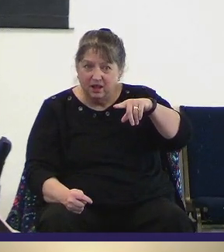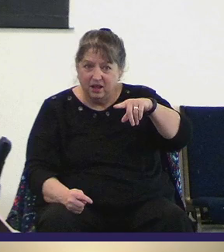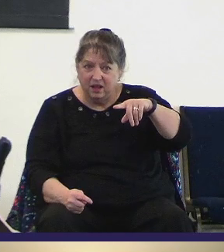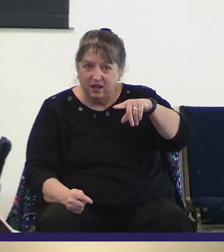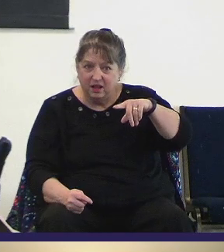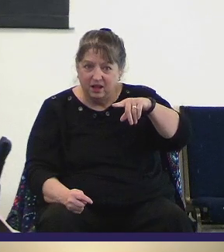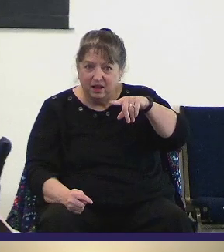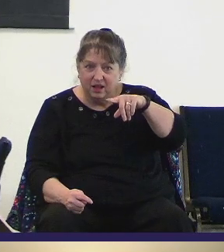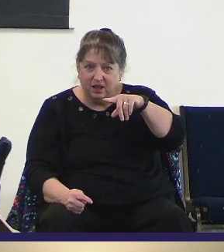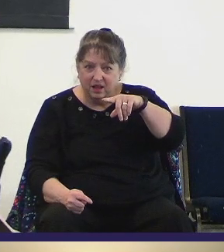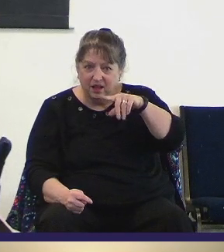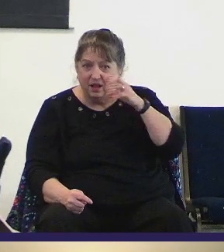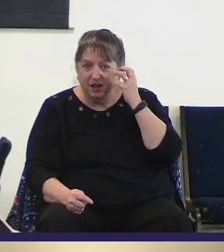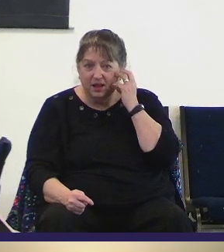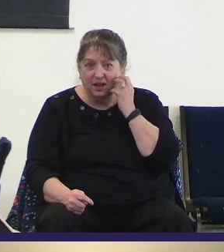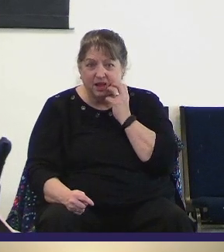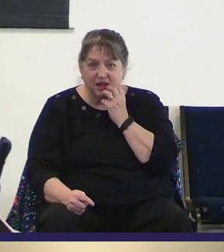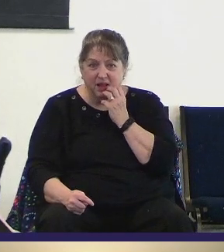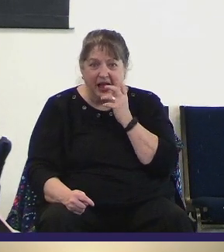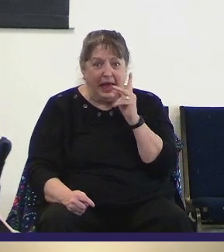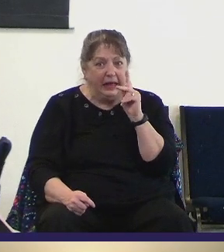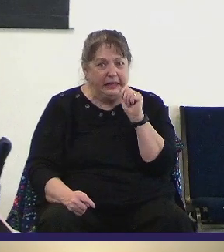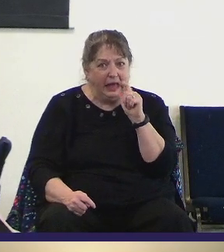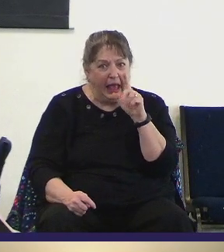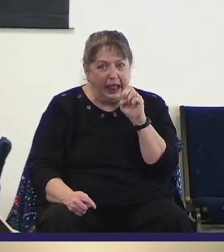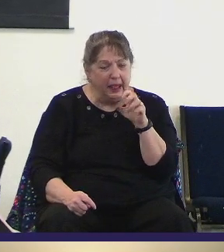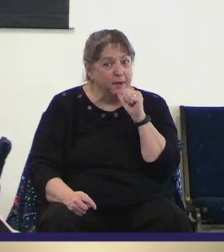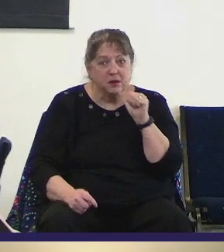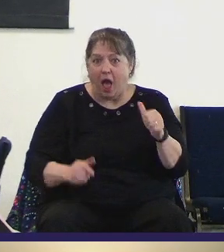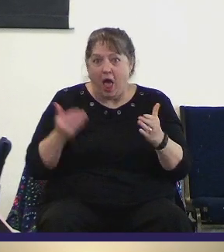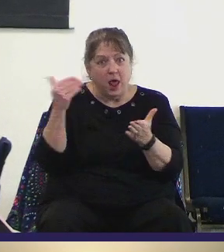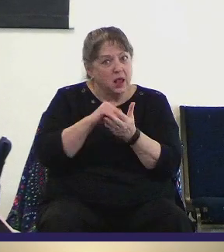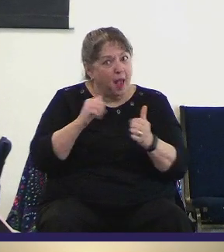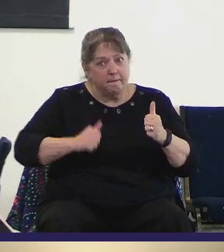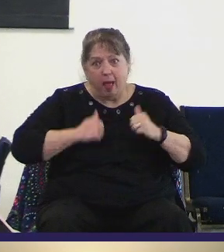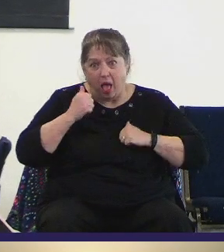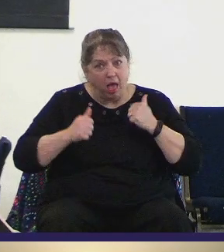There comes that guy again. Caleb, we don't have time for another skit.